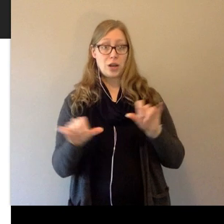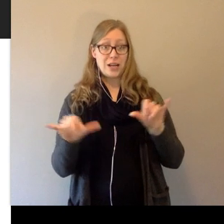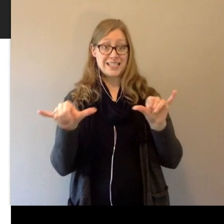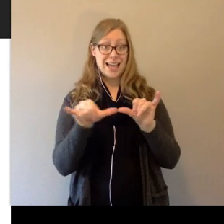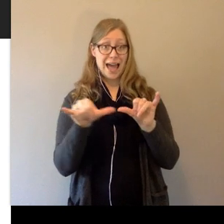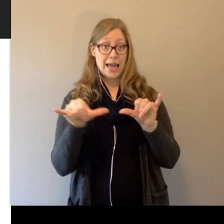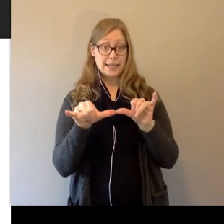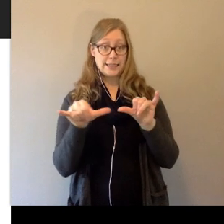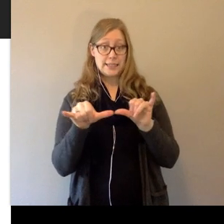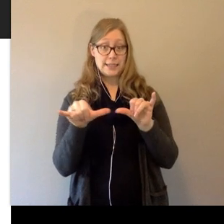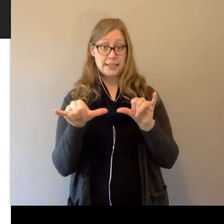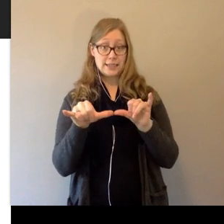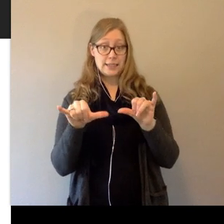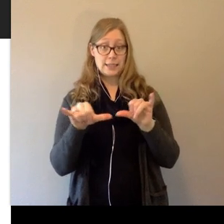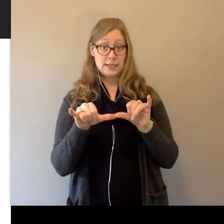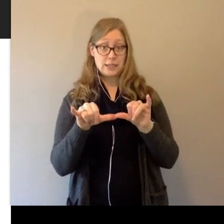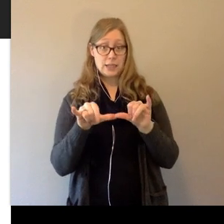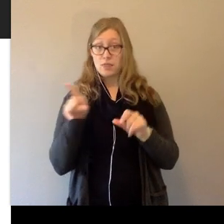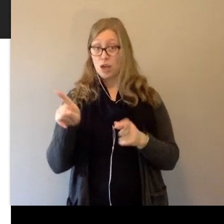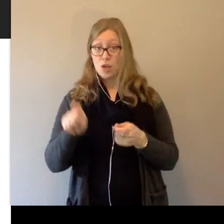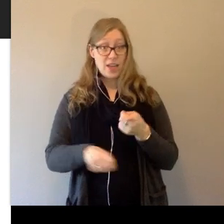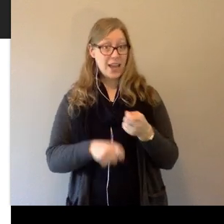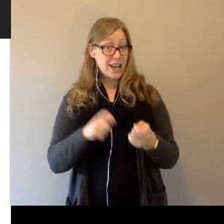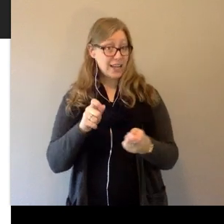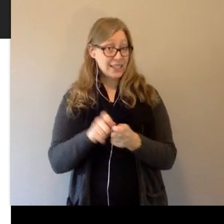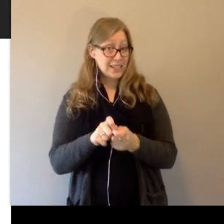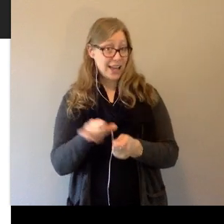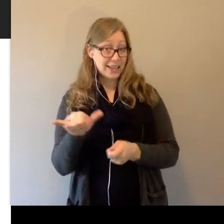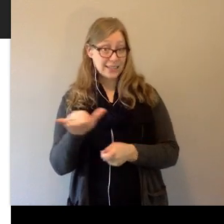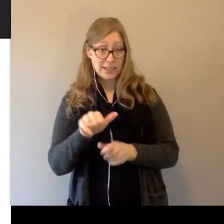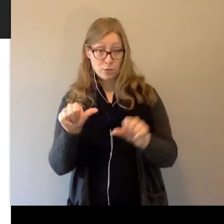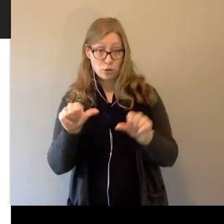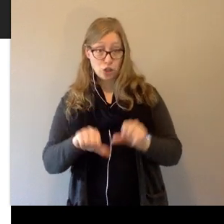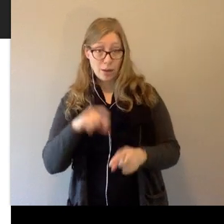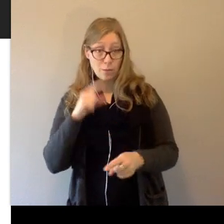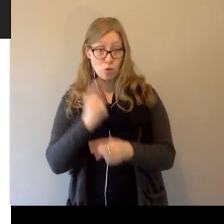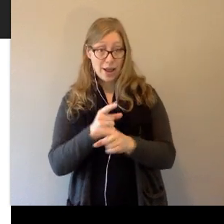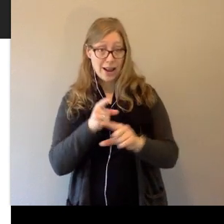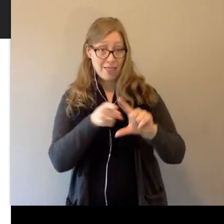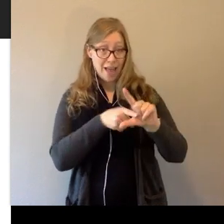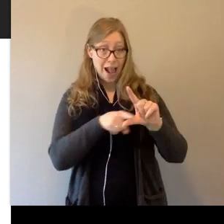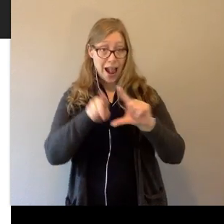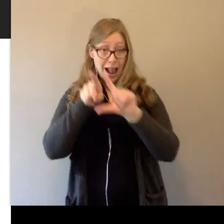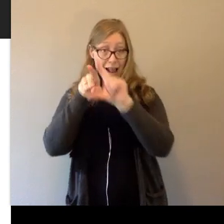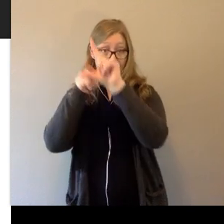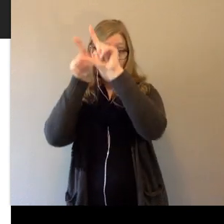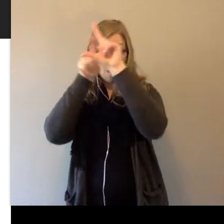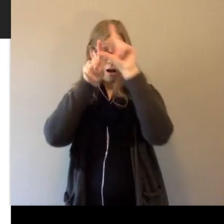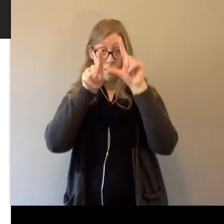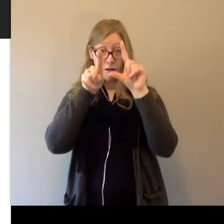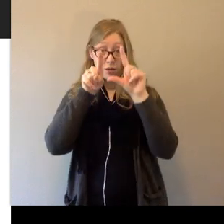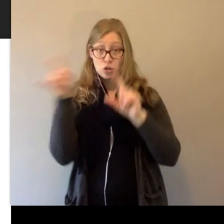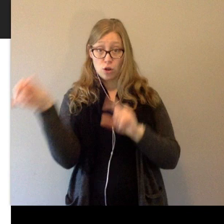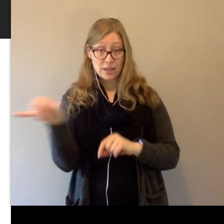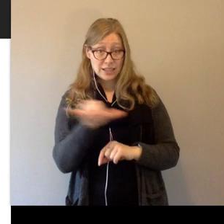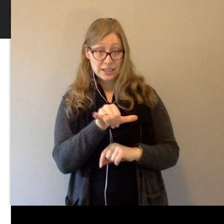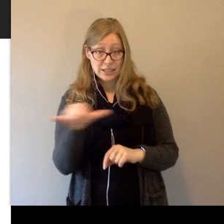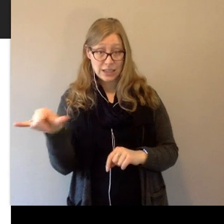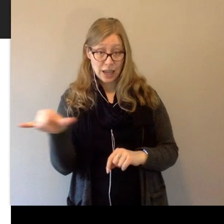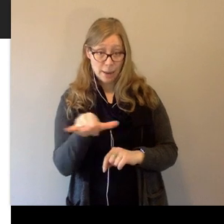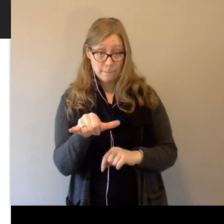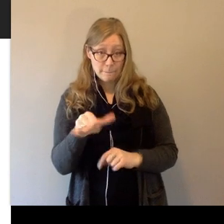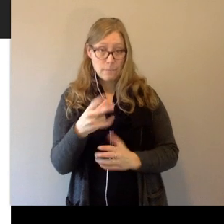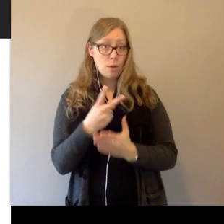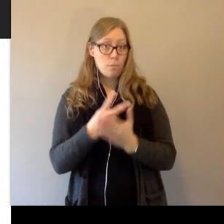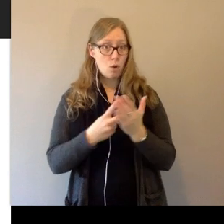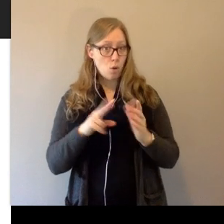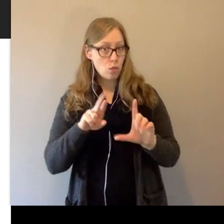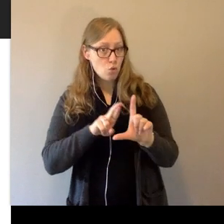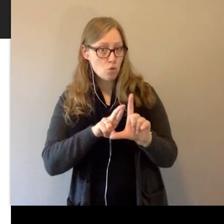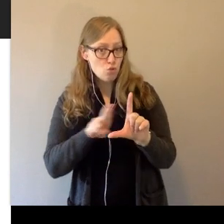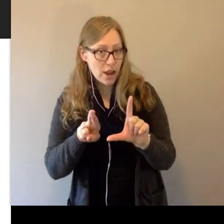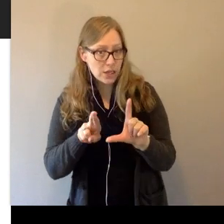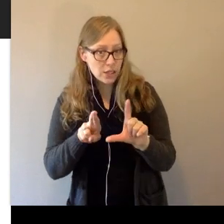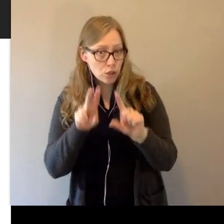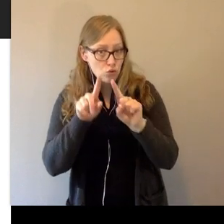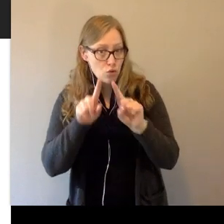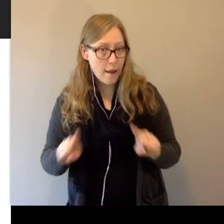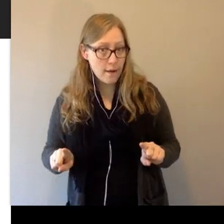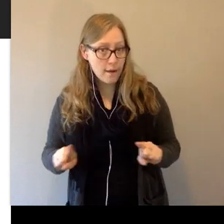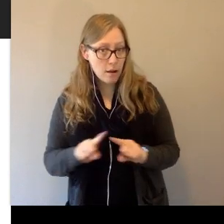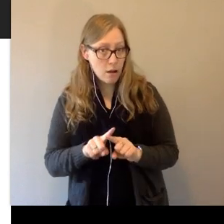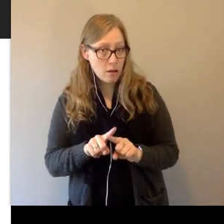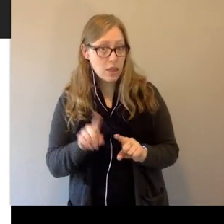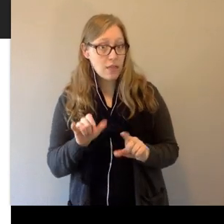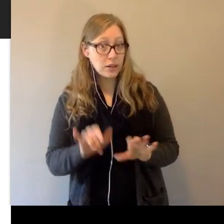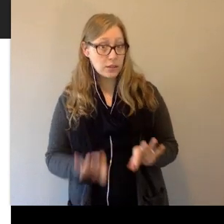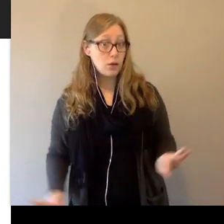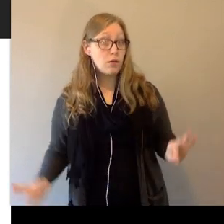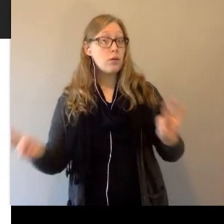here are the exact same shape. The angles are the same. They're both right triangles, and that's important as well because